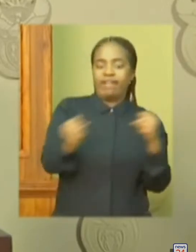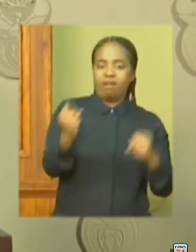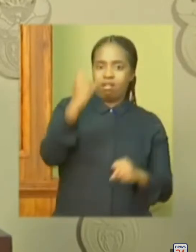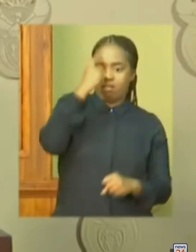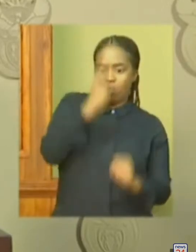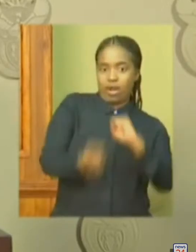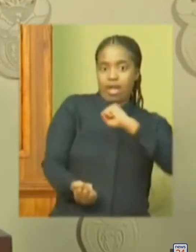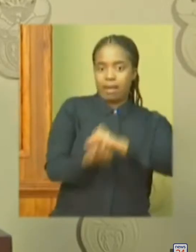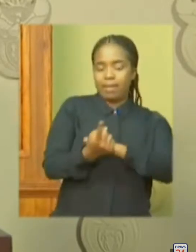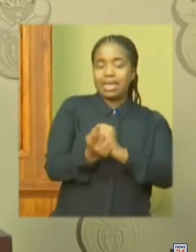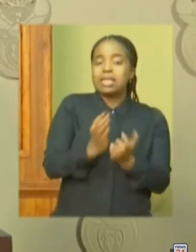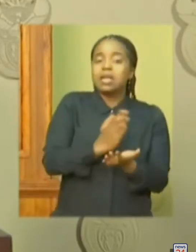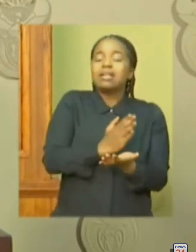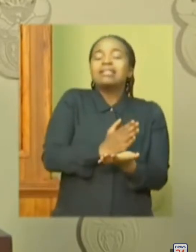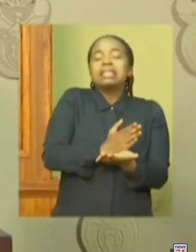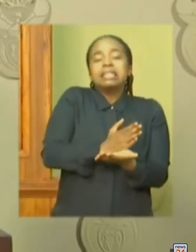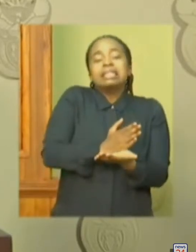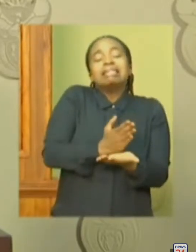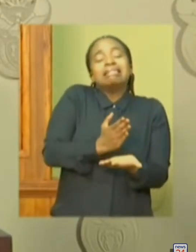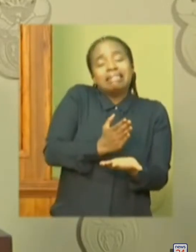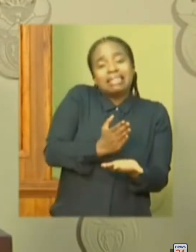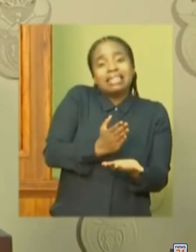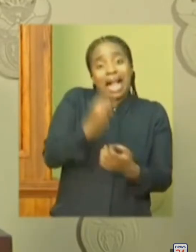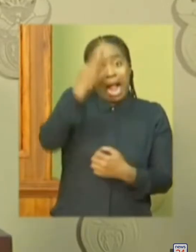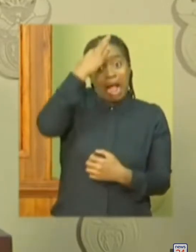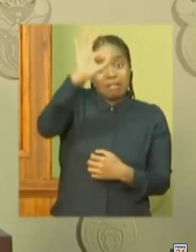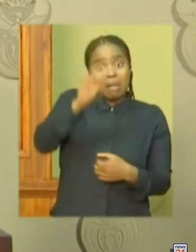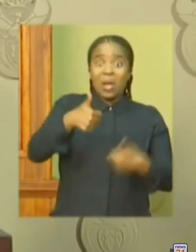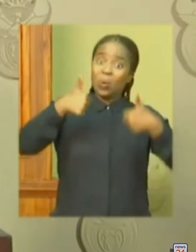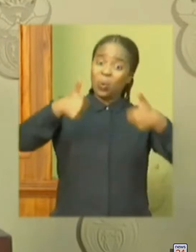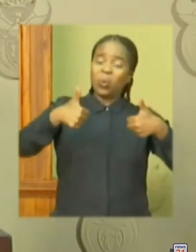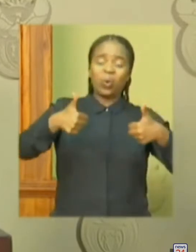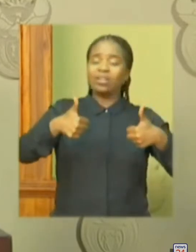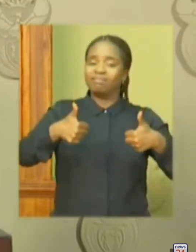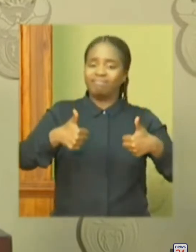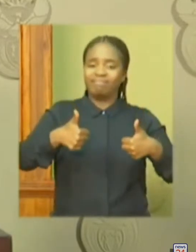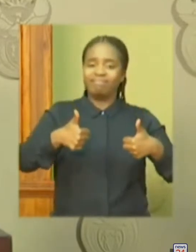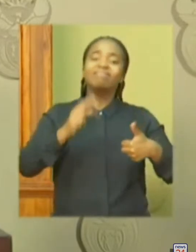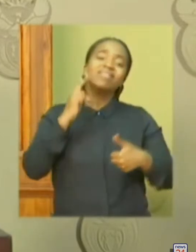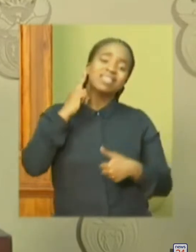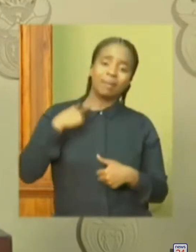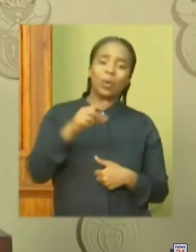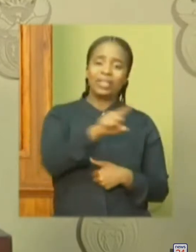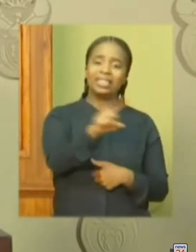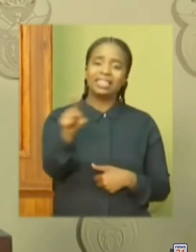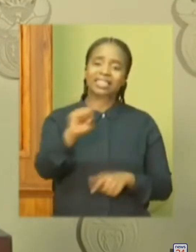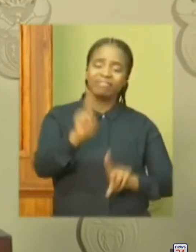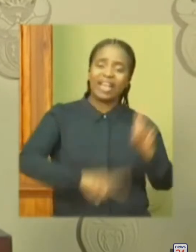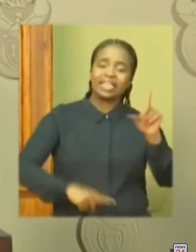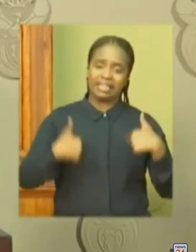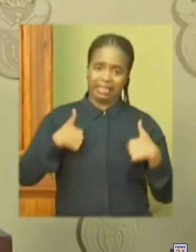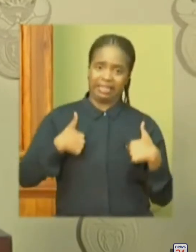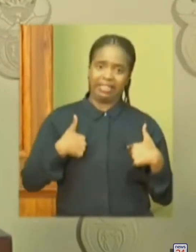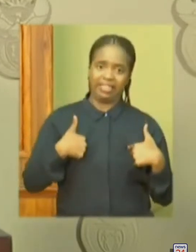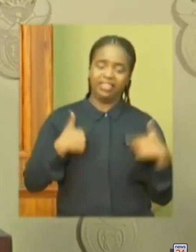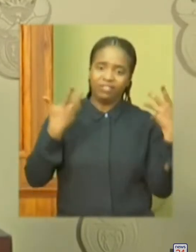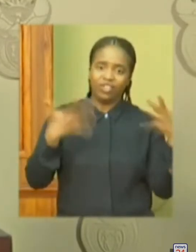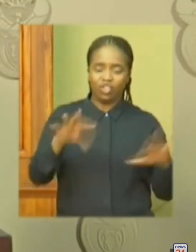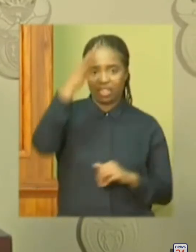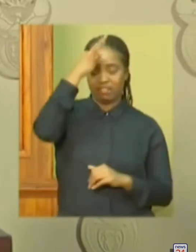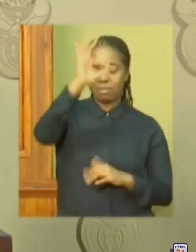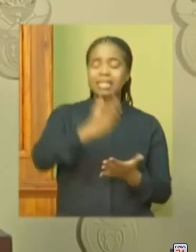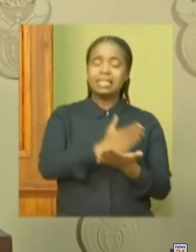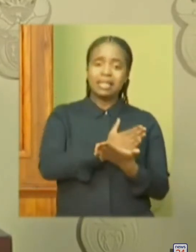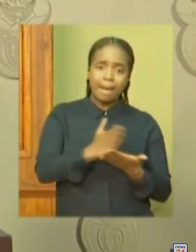may have been times when we have fallen short of your expectations. Some of the actions we